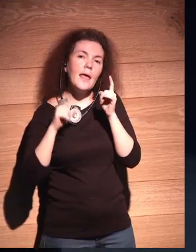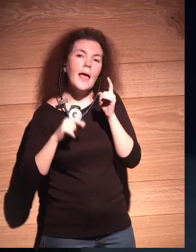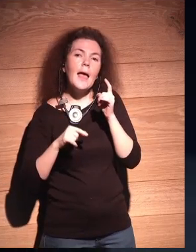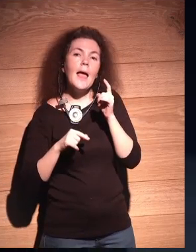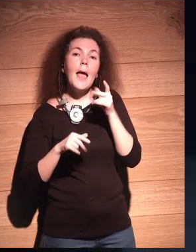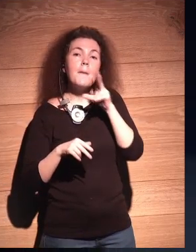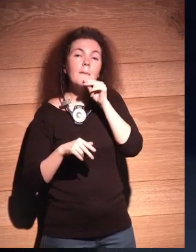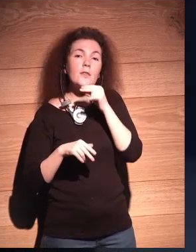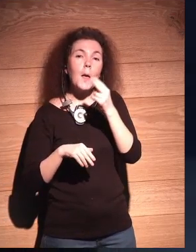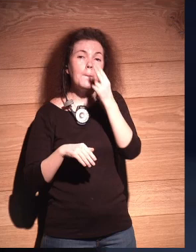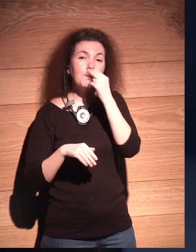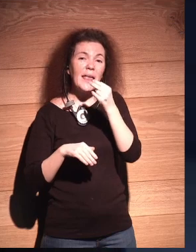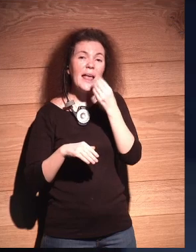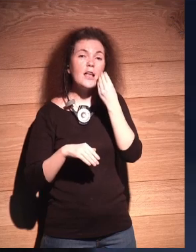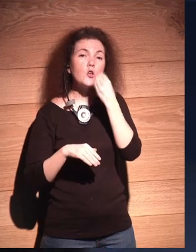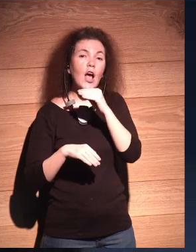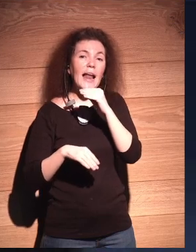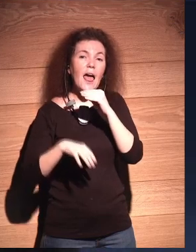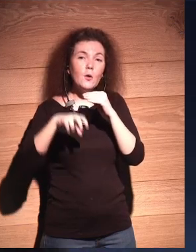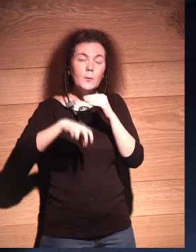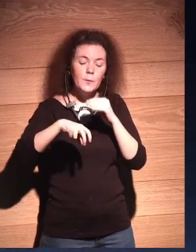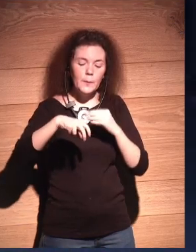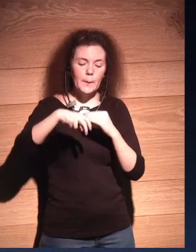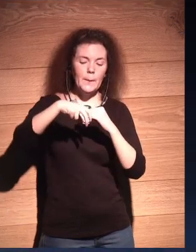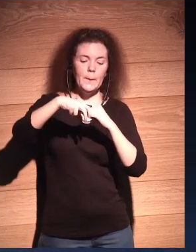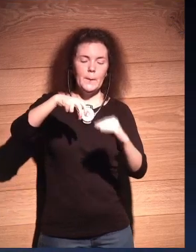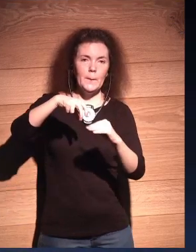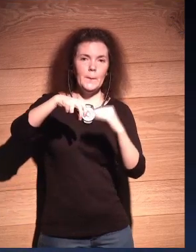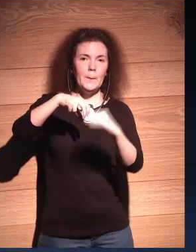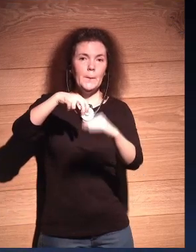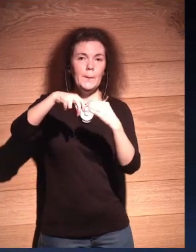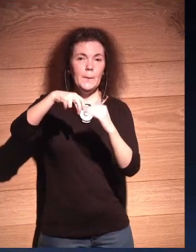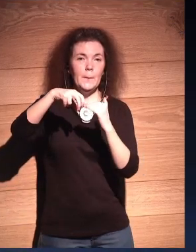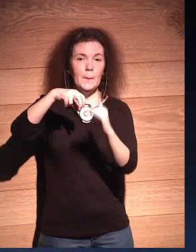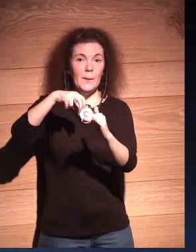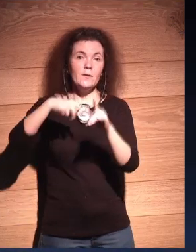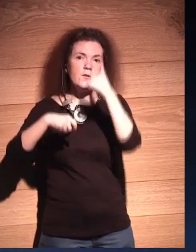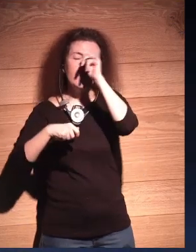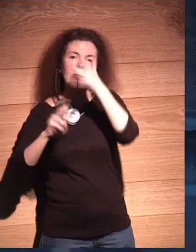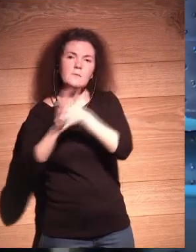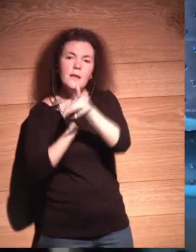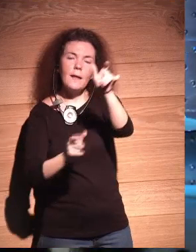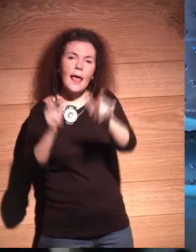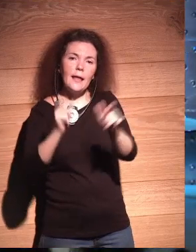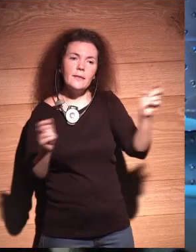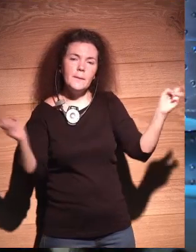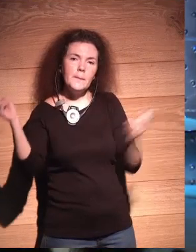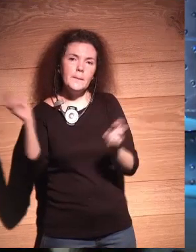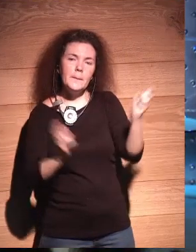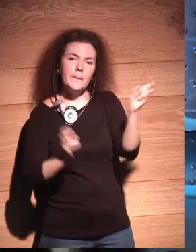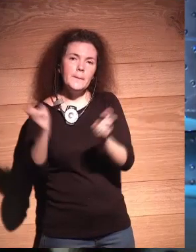Anyway, this guy was explaining to newcomers in the crowd, as people came to hear the